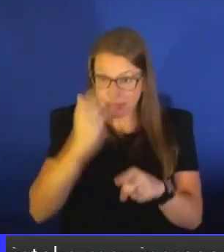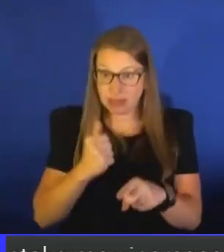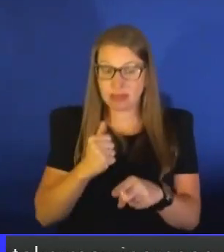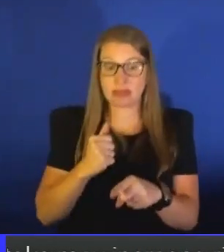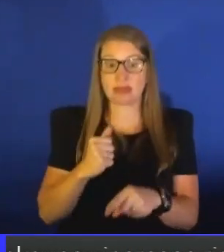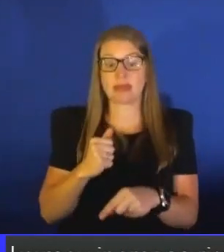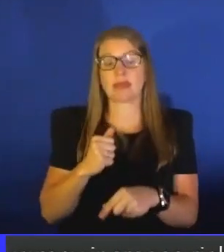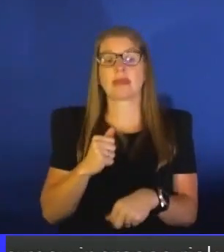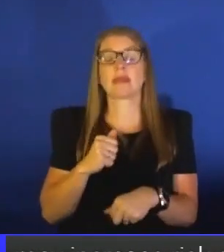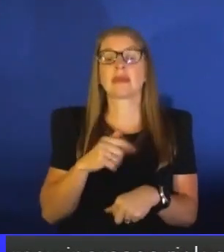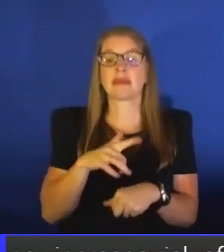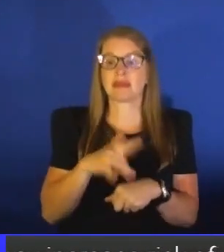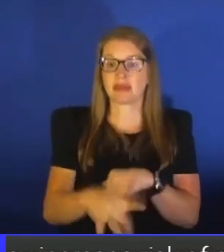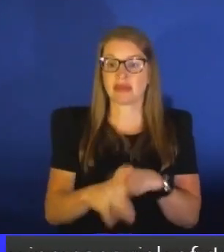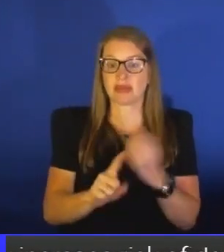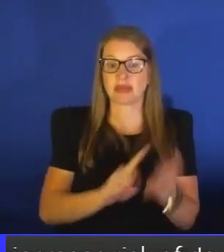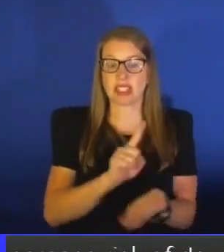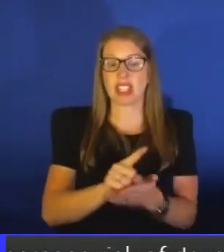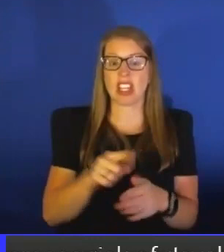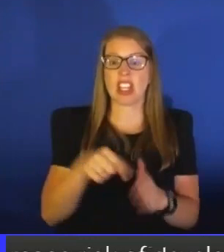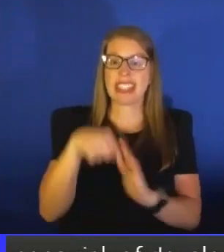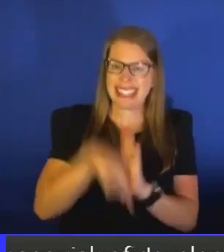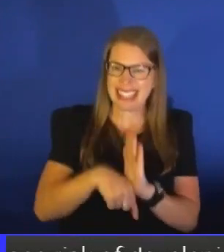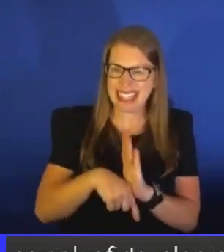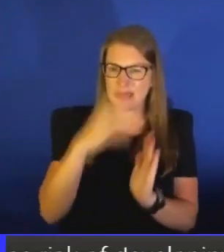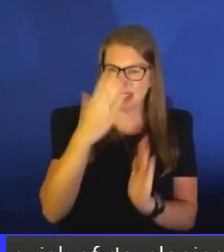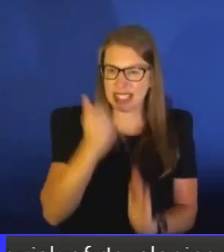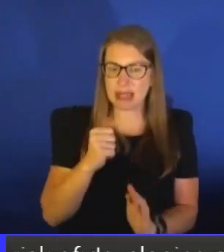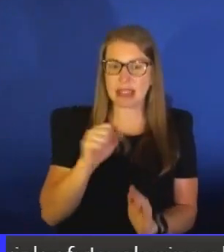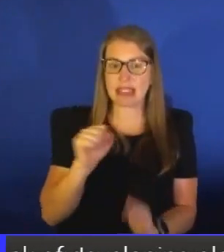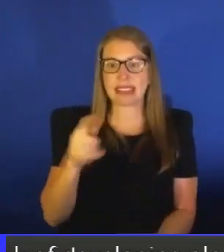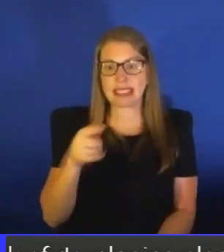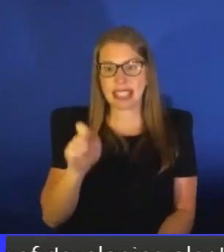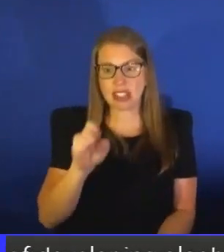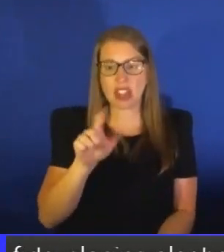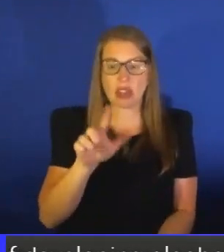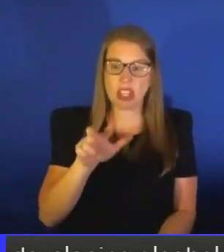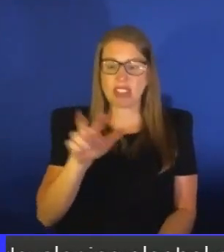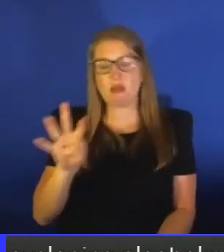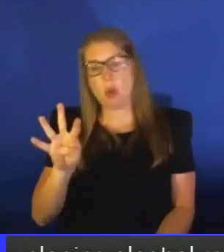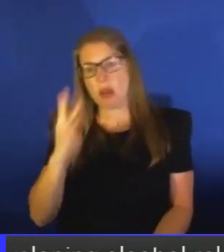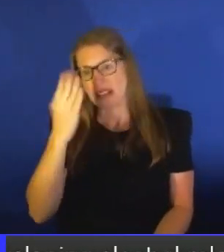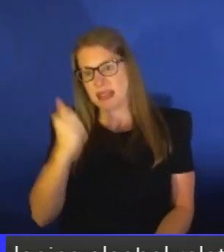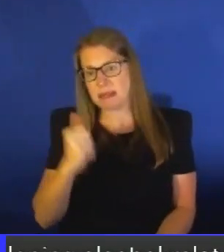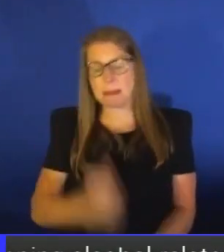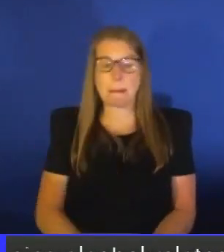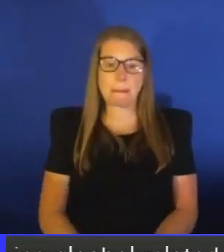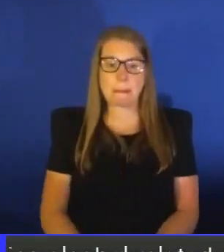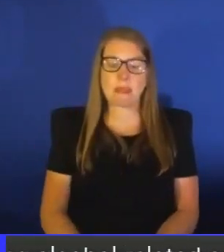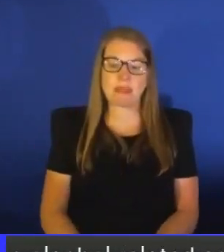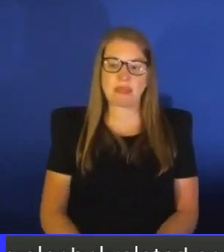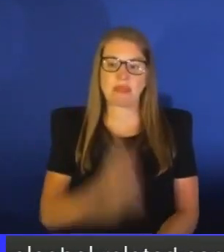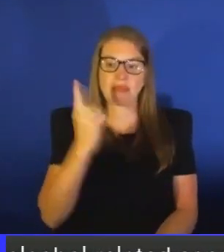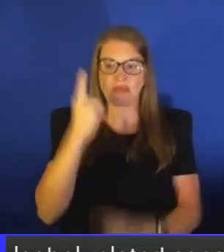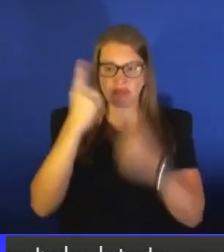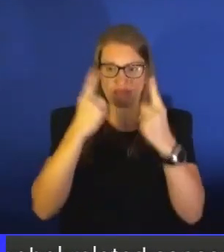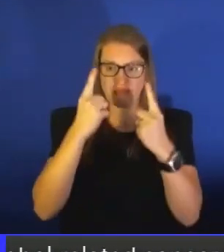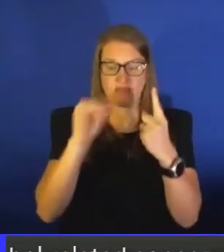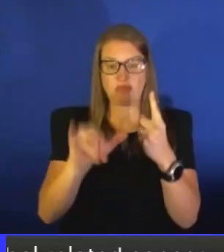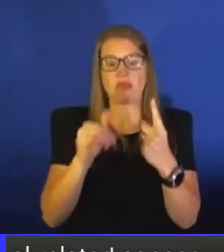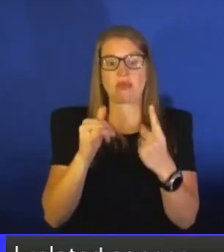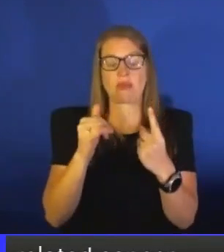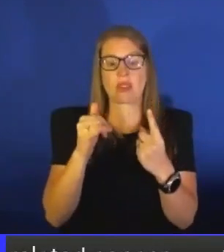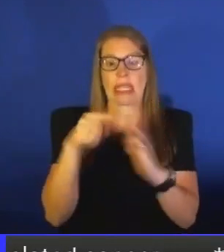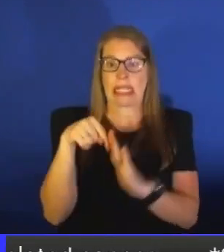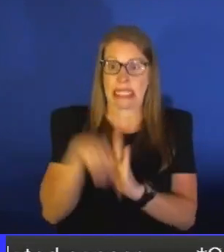wave sleep, and that's the old term deep sleep, stage 3, stage 4 sleep, slow wave sleep. We've always considered that the reason it's deep,